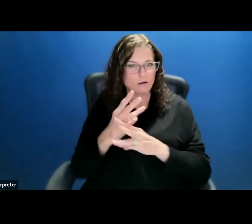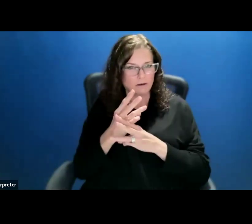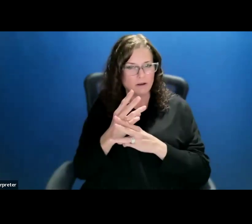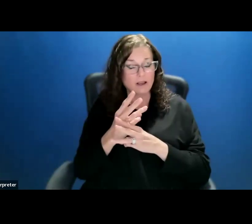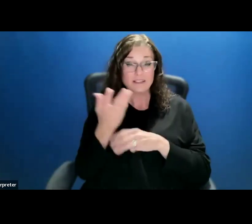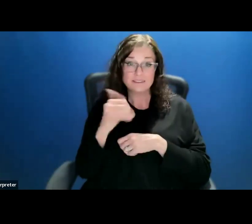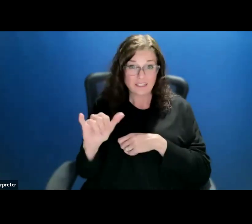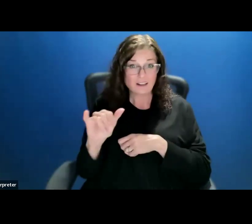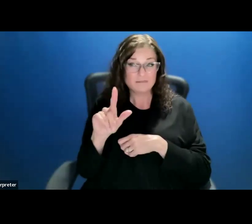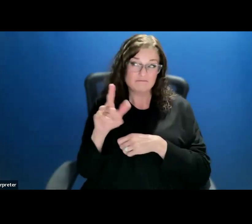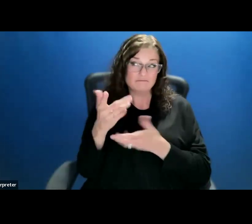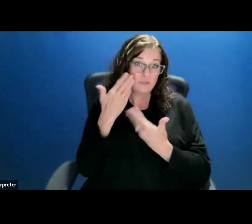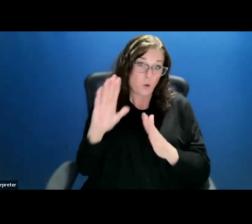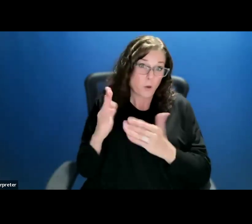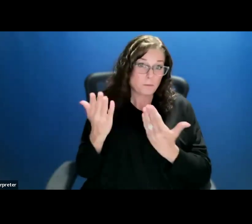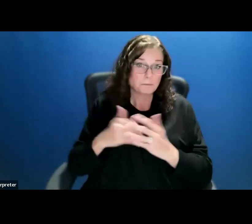still remains to be known.